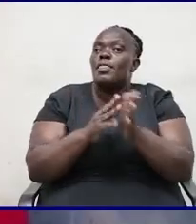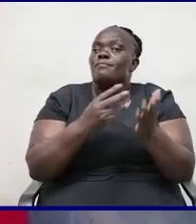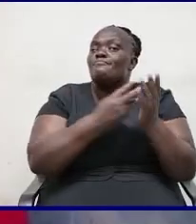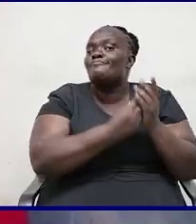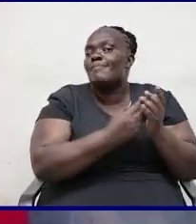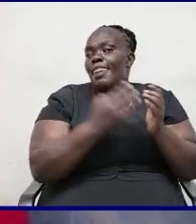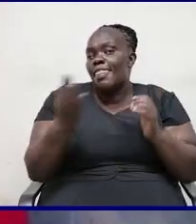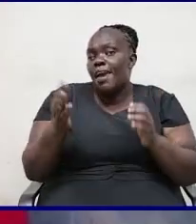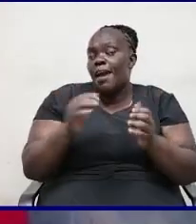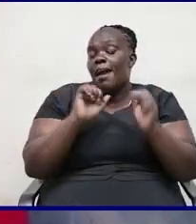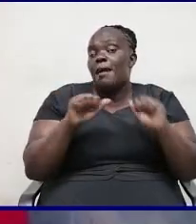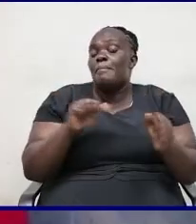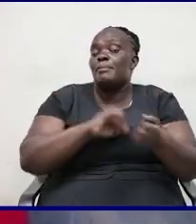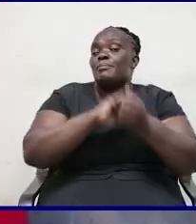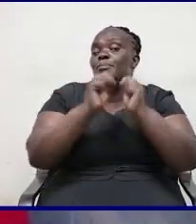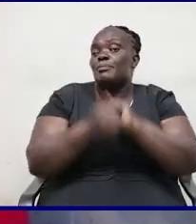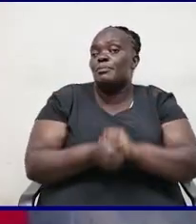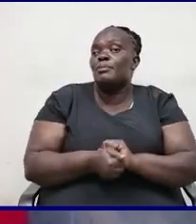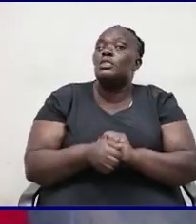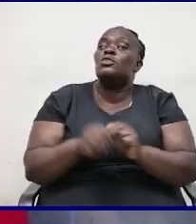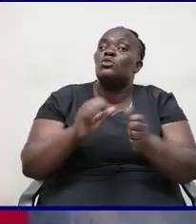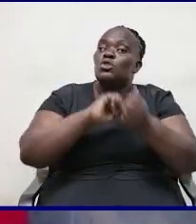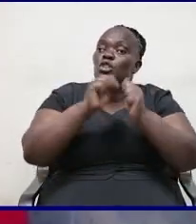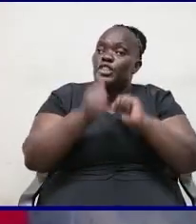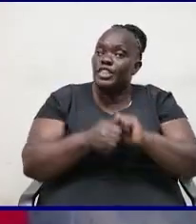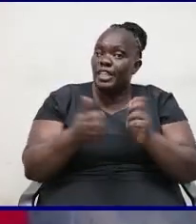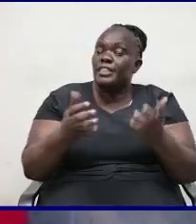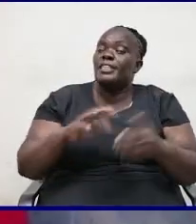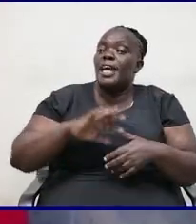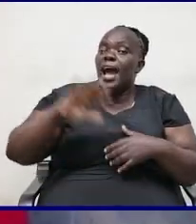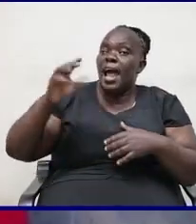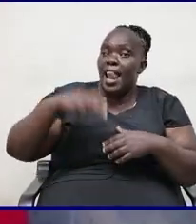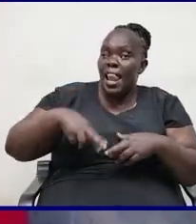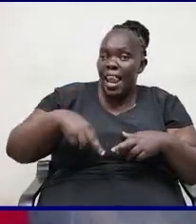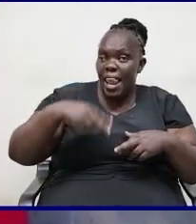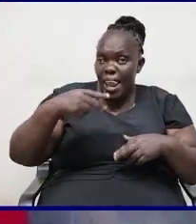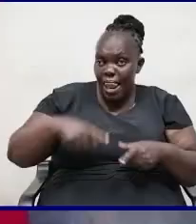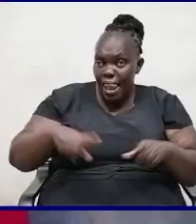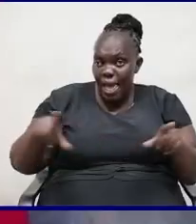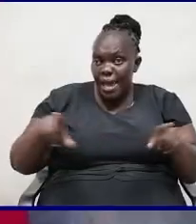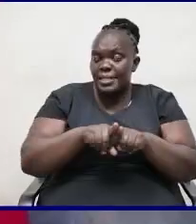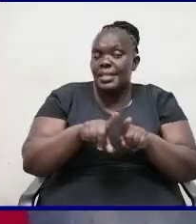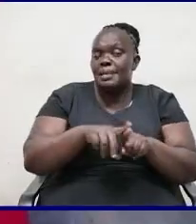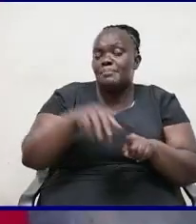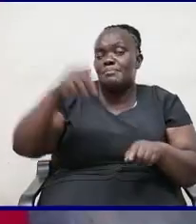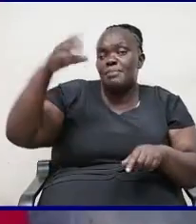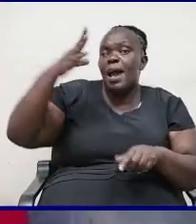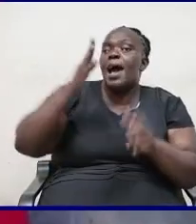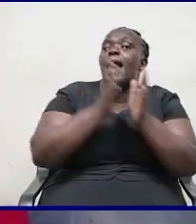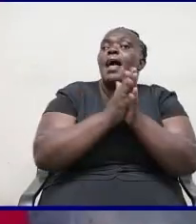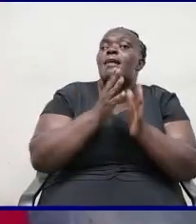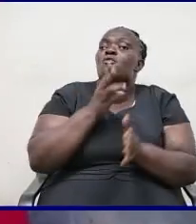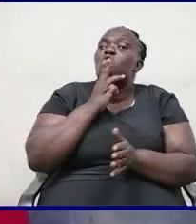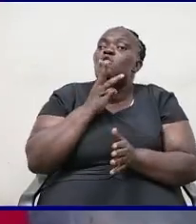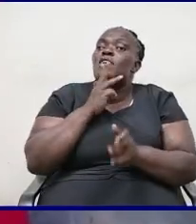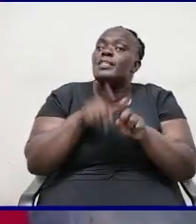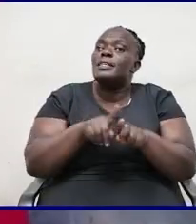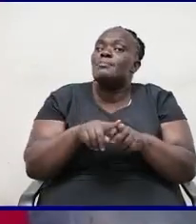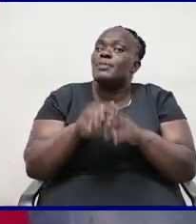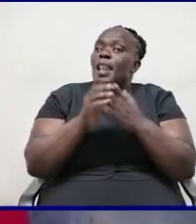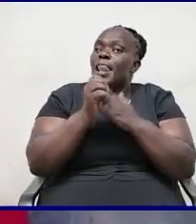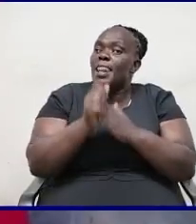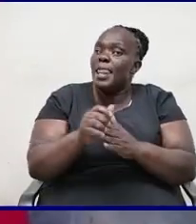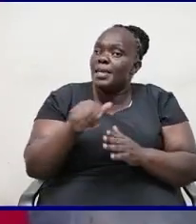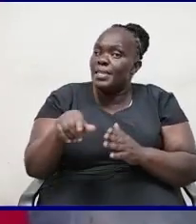we were able to transform the Mufangano Island, starting la ring road, electricity and water, led by the leadership